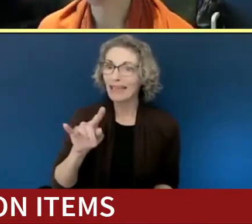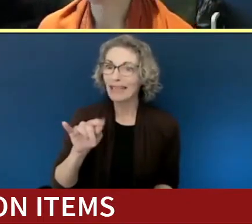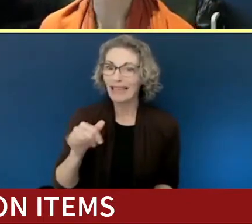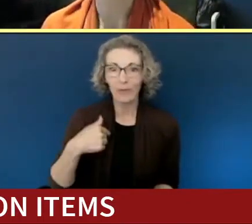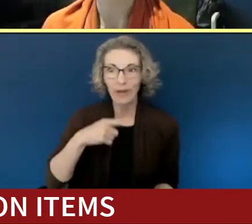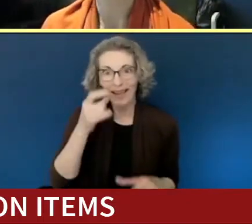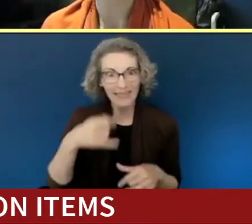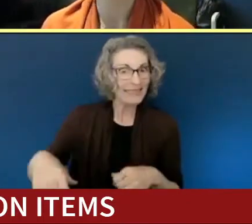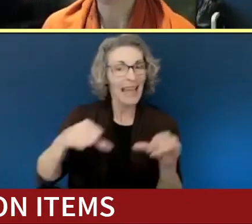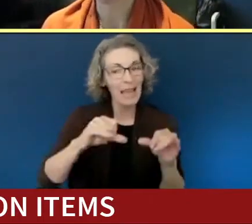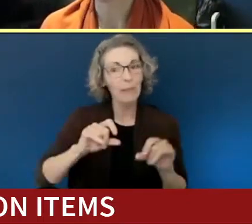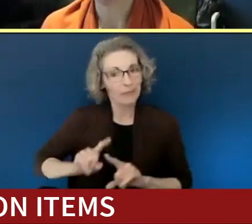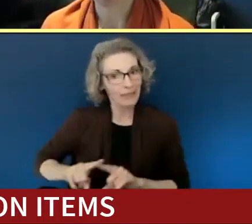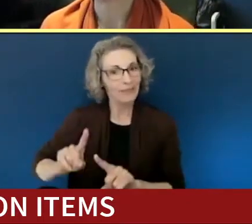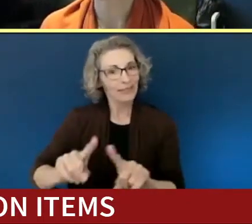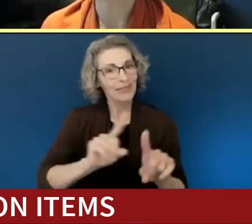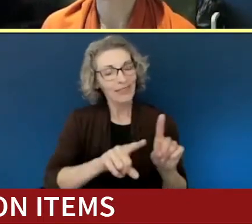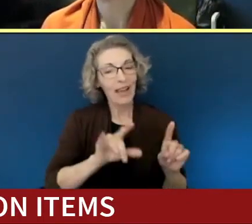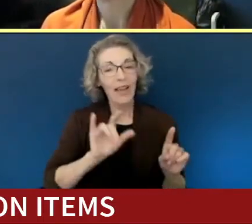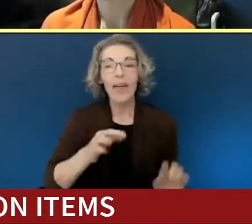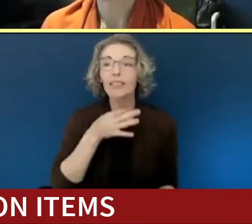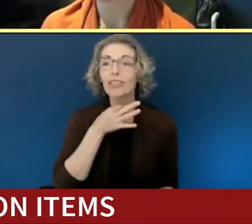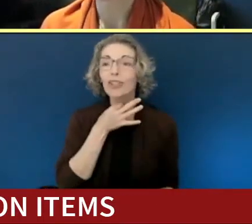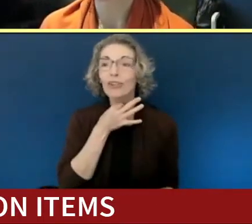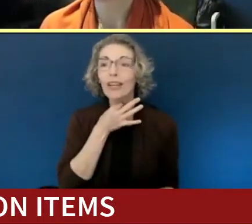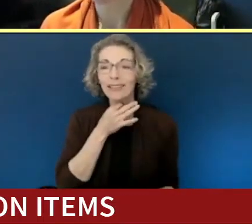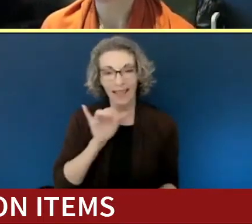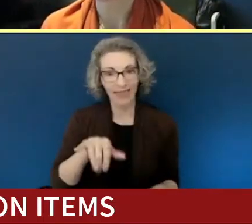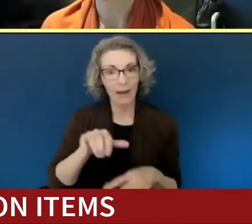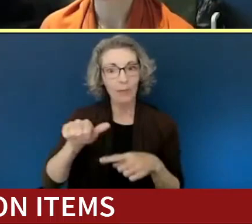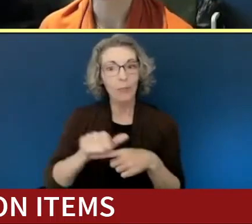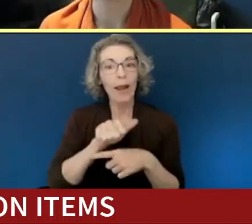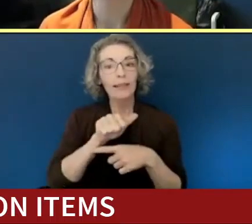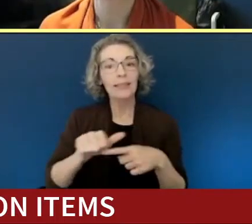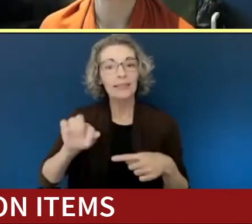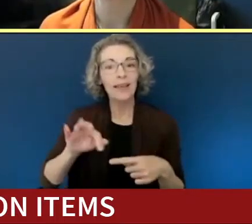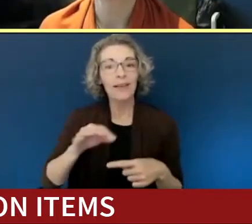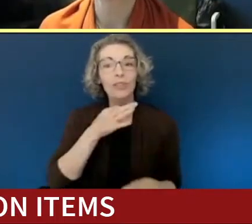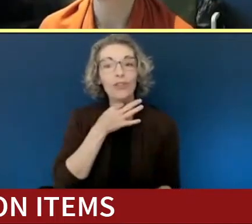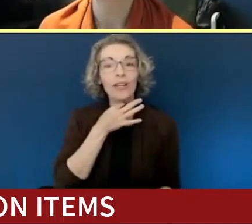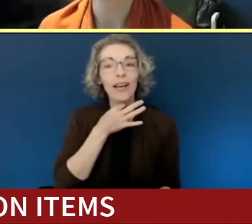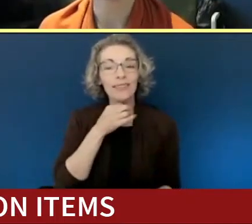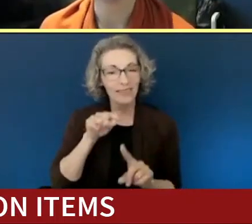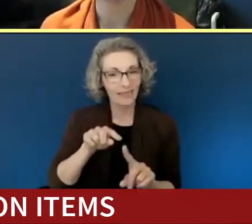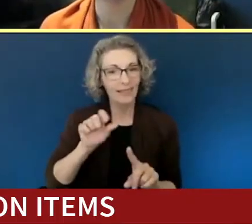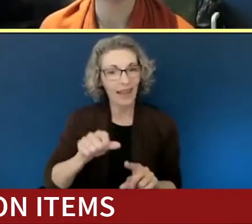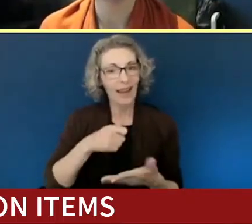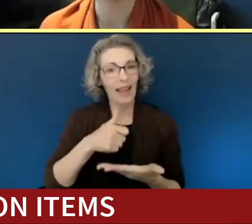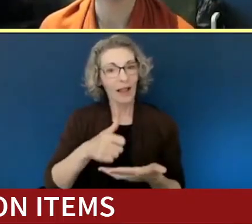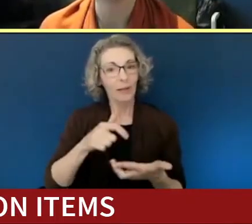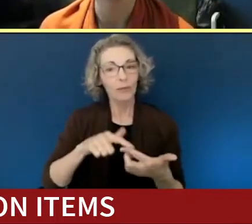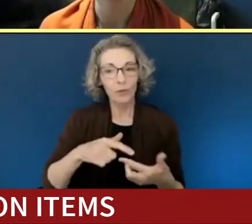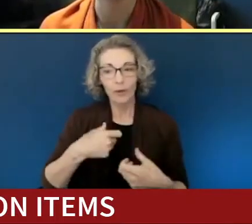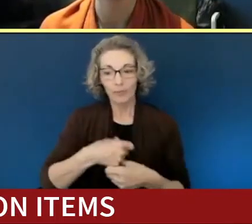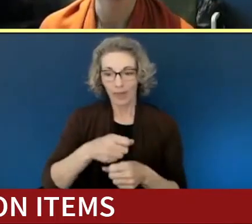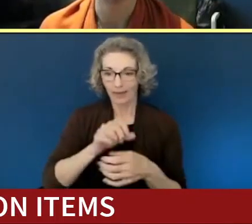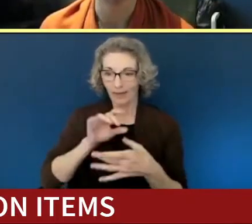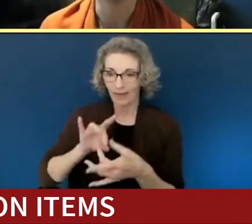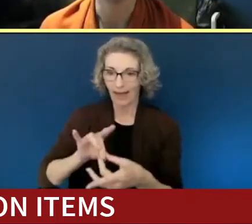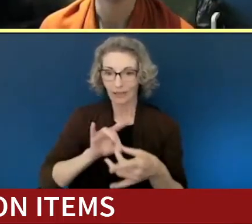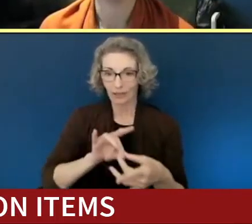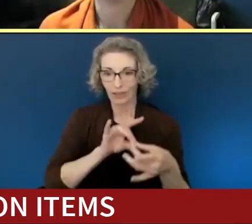this curiosity, this curious practice can help to make those connections in our